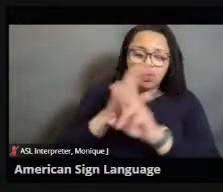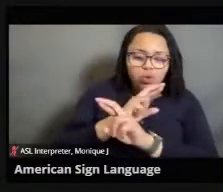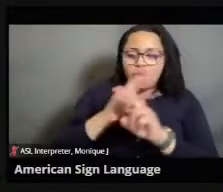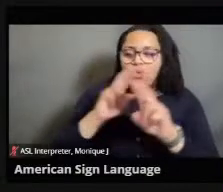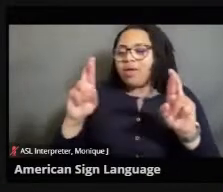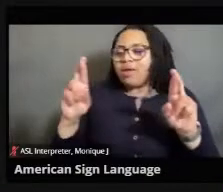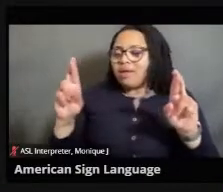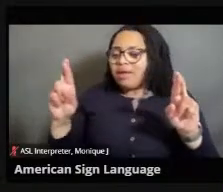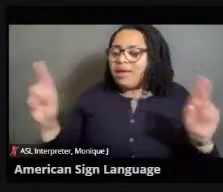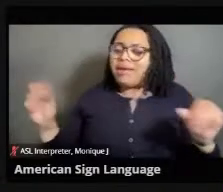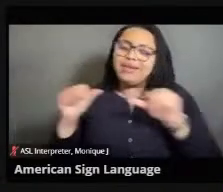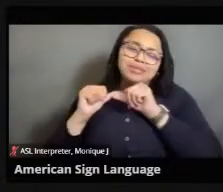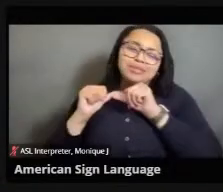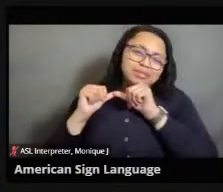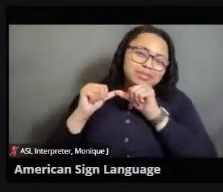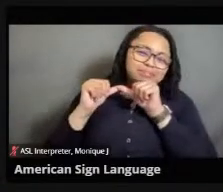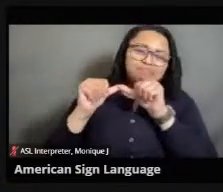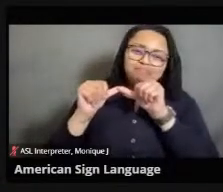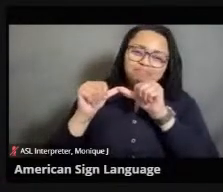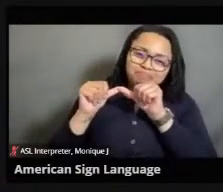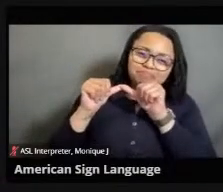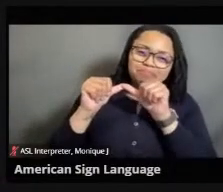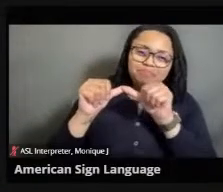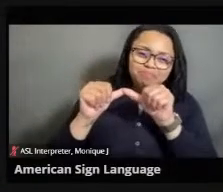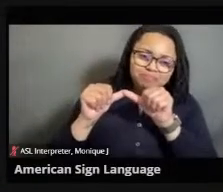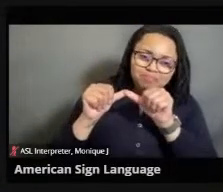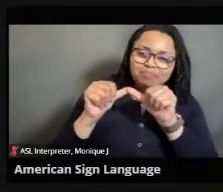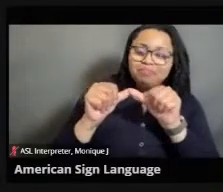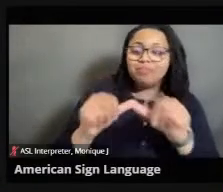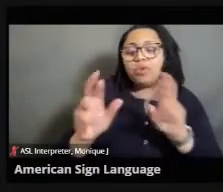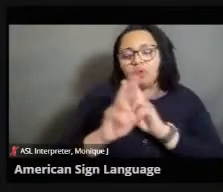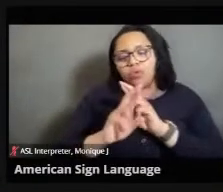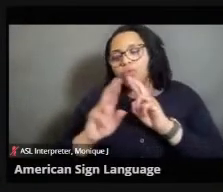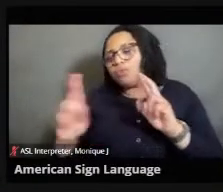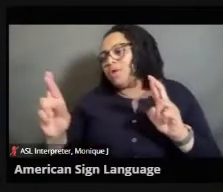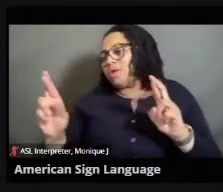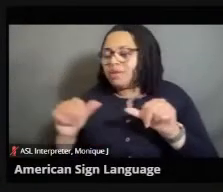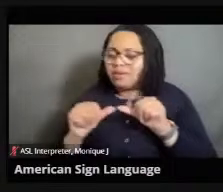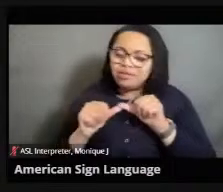carry on. And we're ready to carry on.